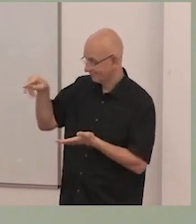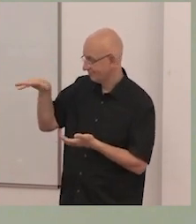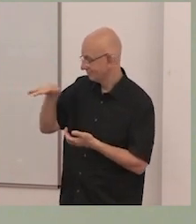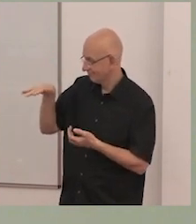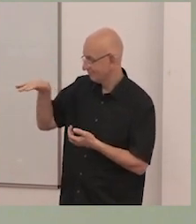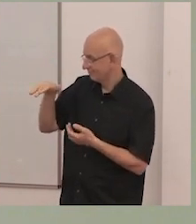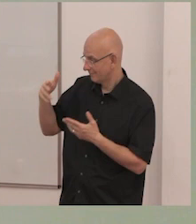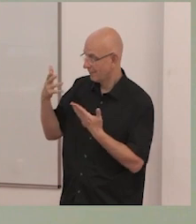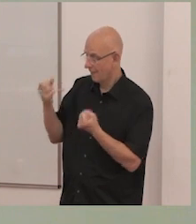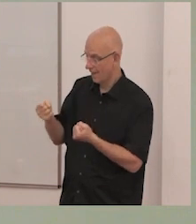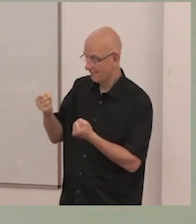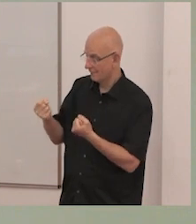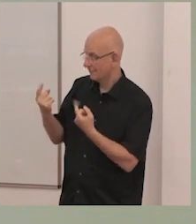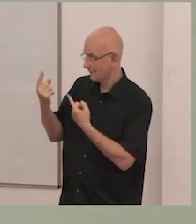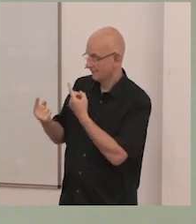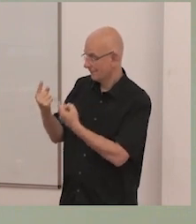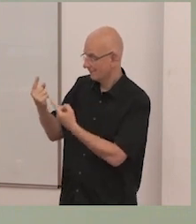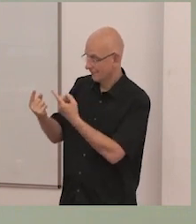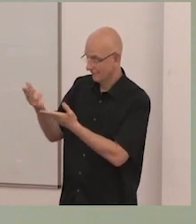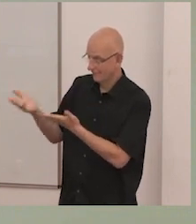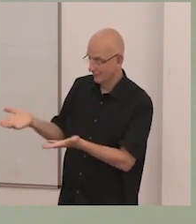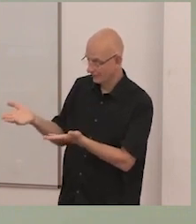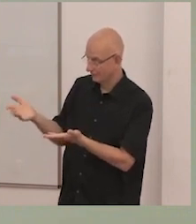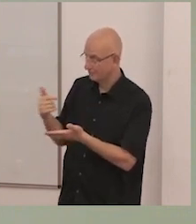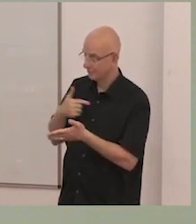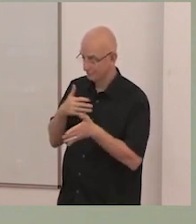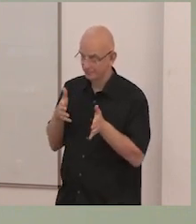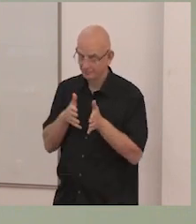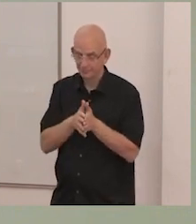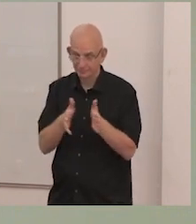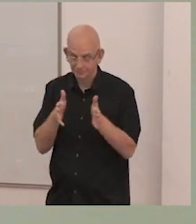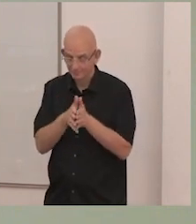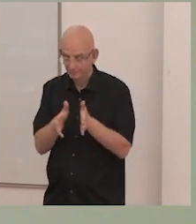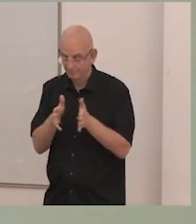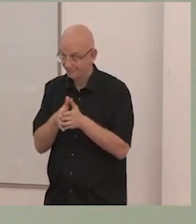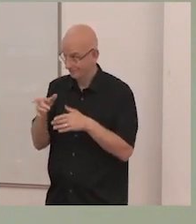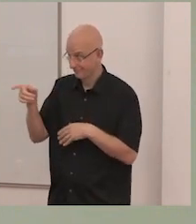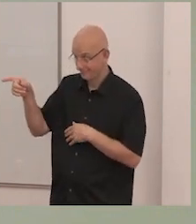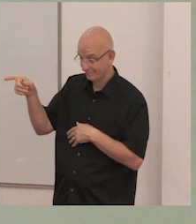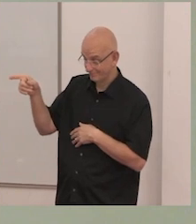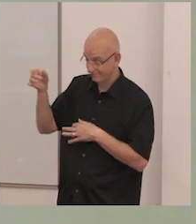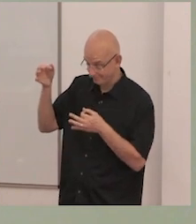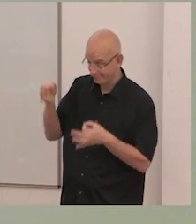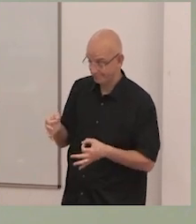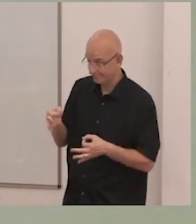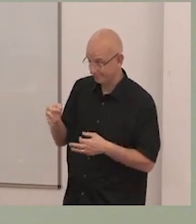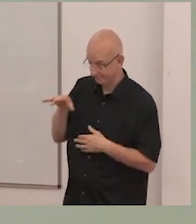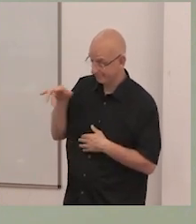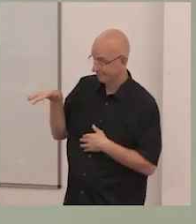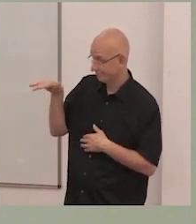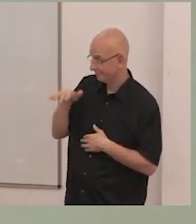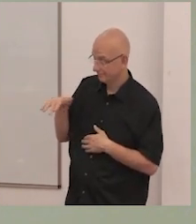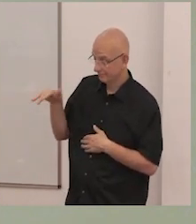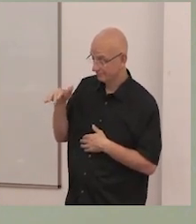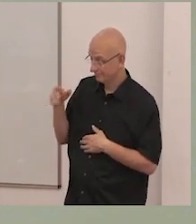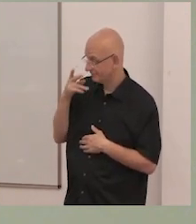explained that, and first of all, I praised the interpreters for perfect job, because they